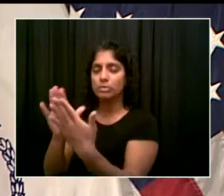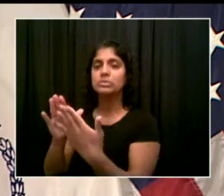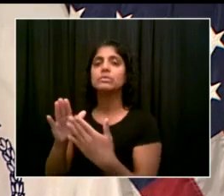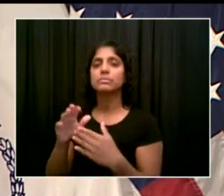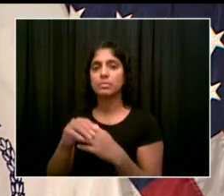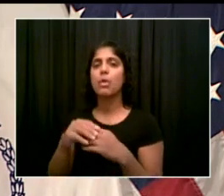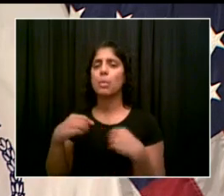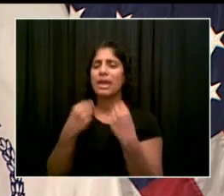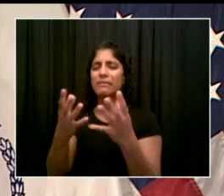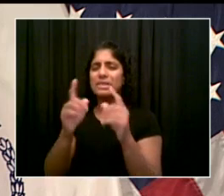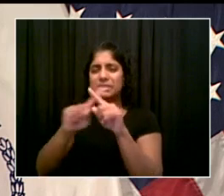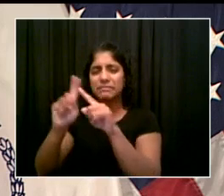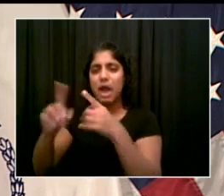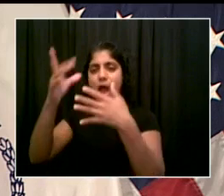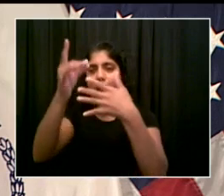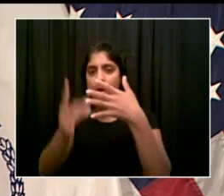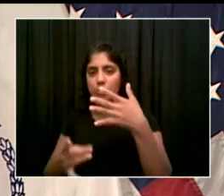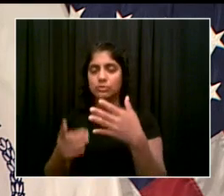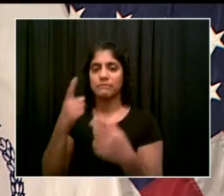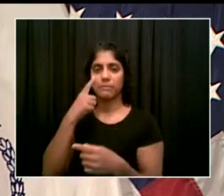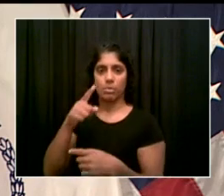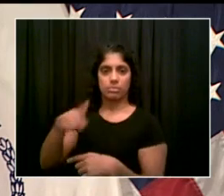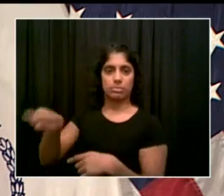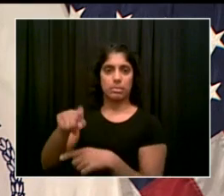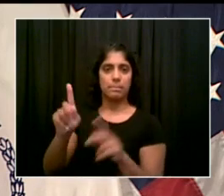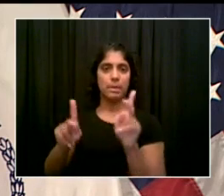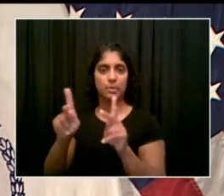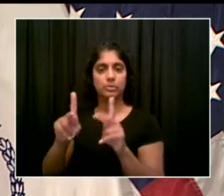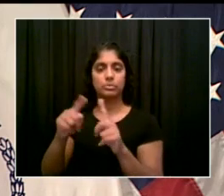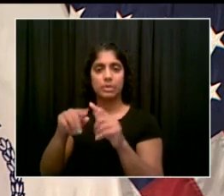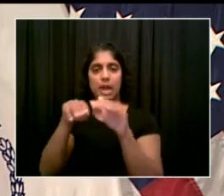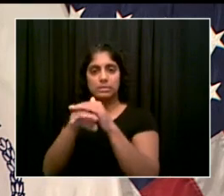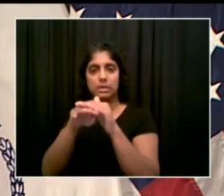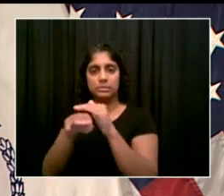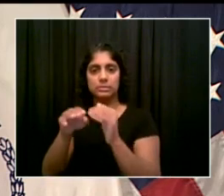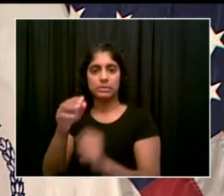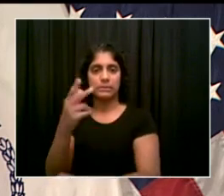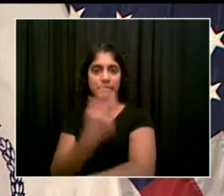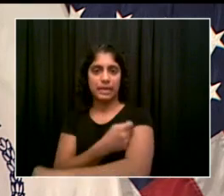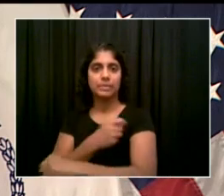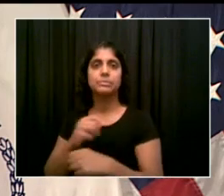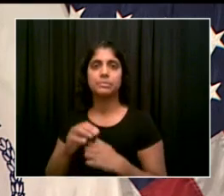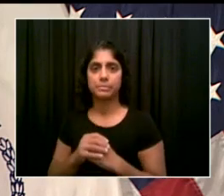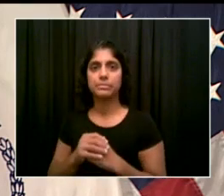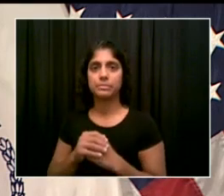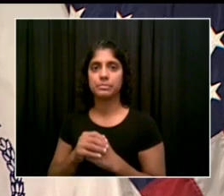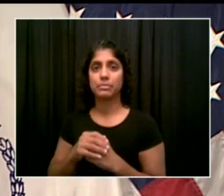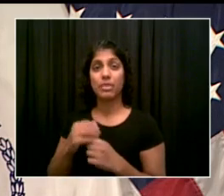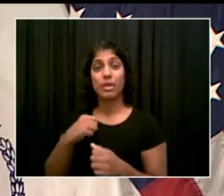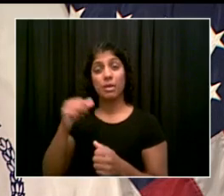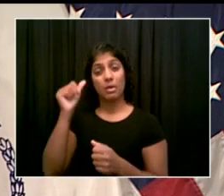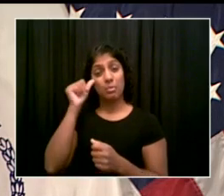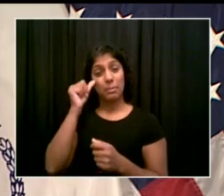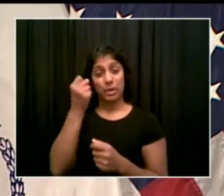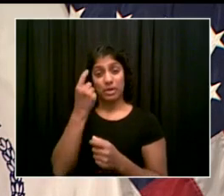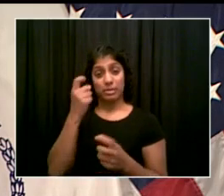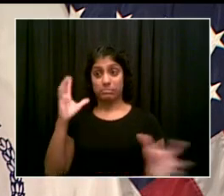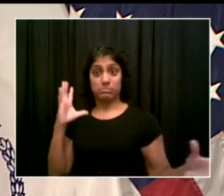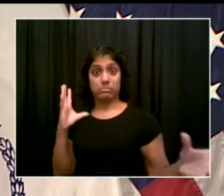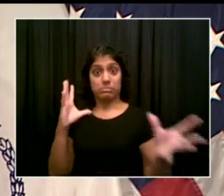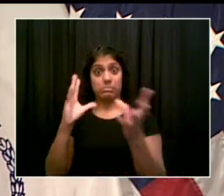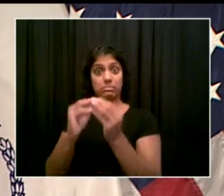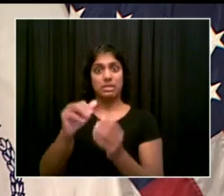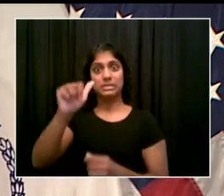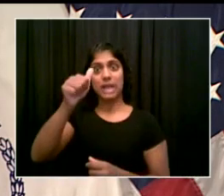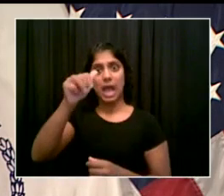how powerful those efforts were to win people's trust, work with local leaders and trusted voices in multiple languages. But